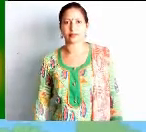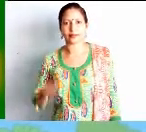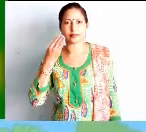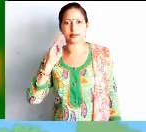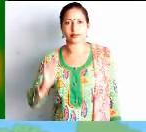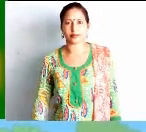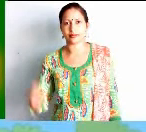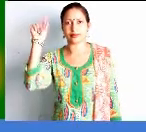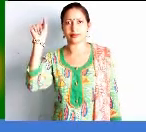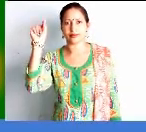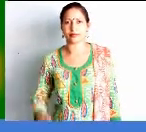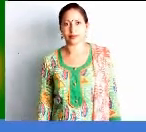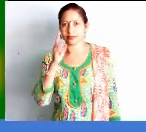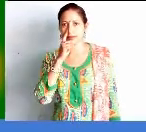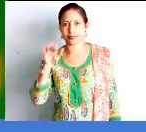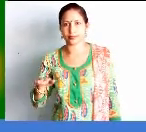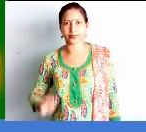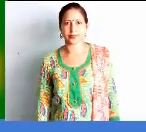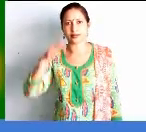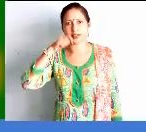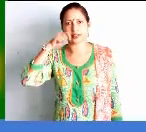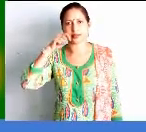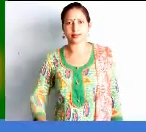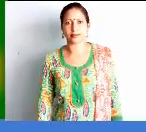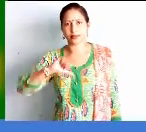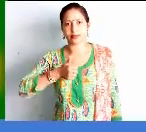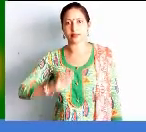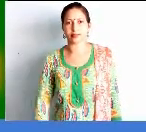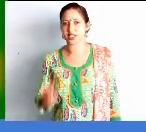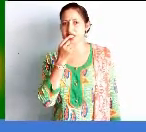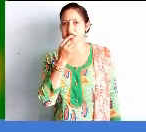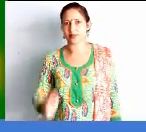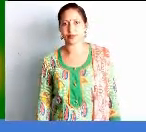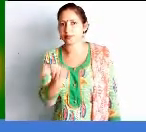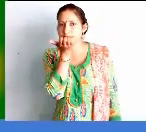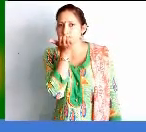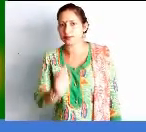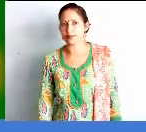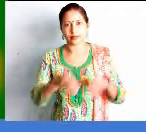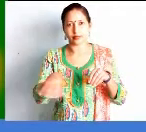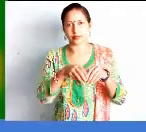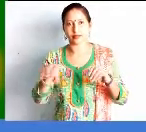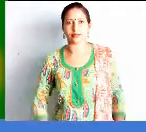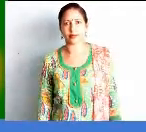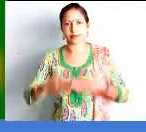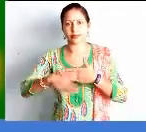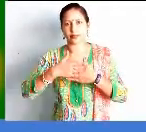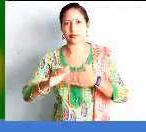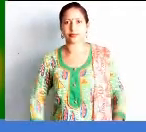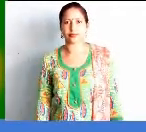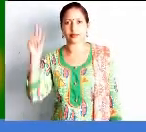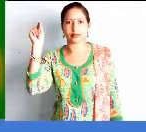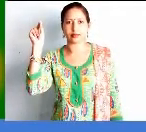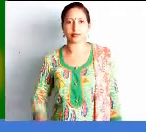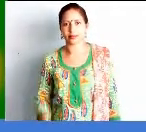Jill keeps the water running when she brushes her teeth. Monica keeps the tap